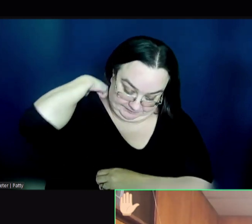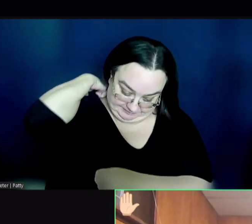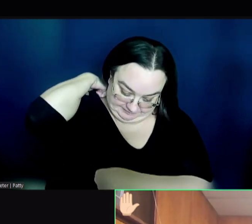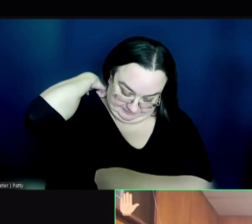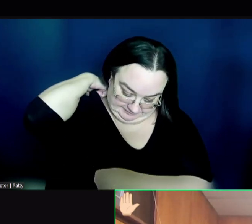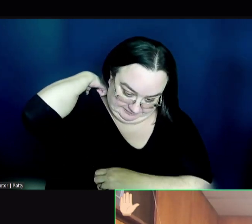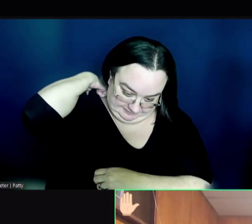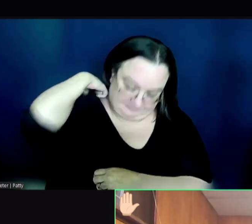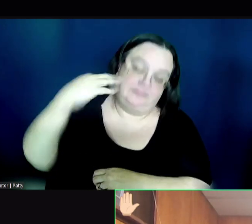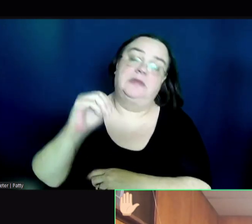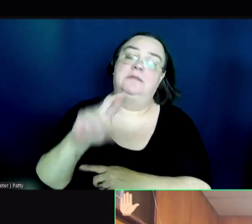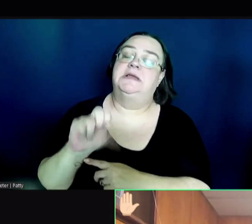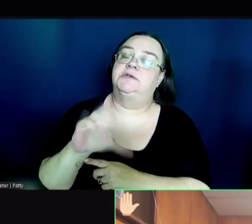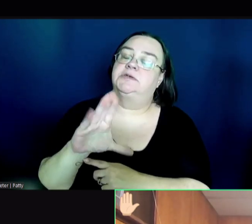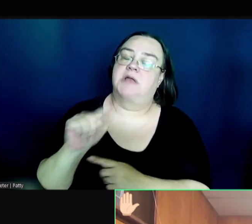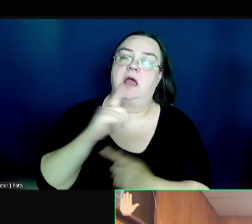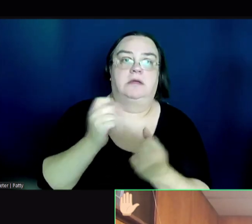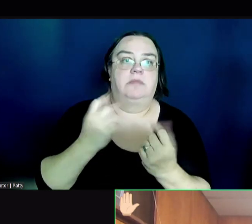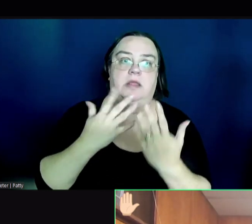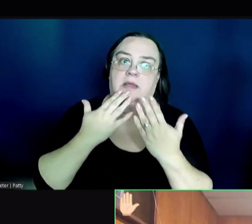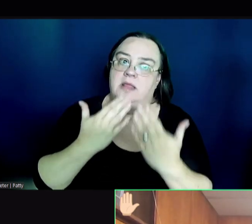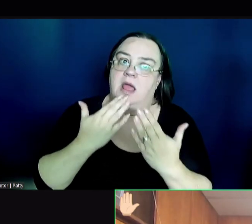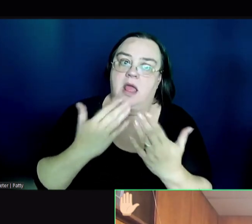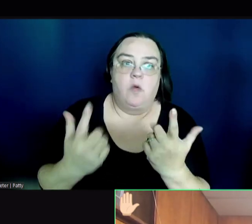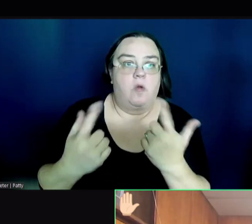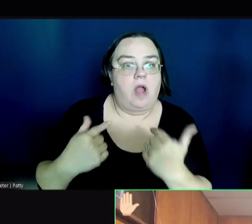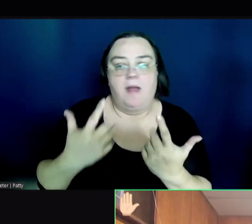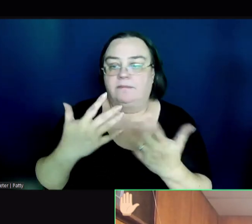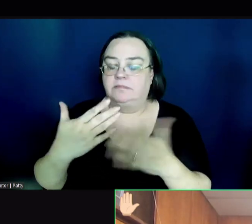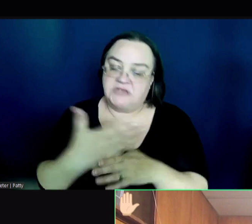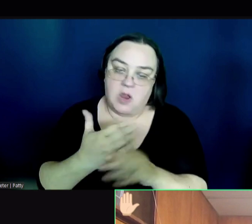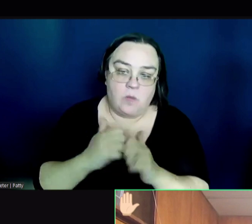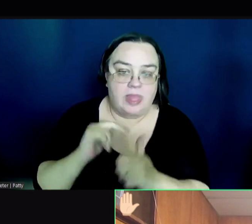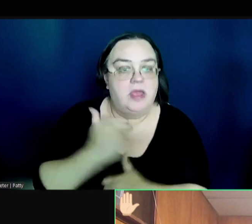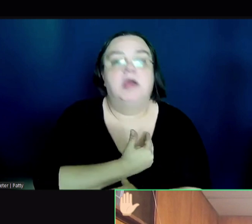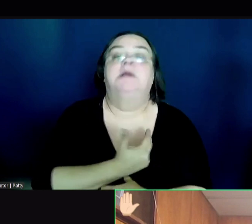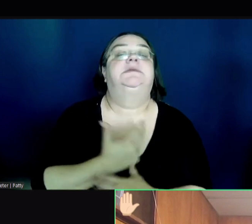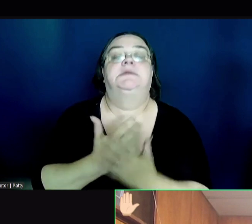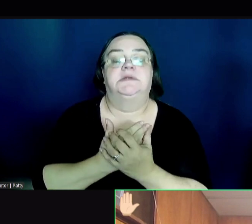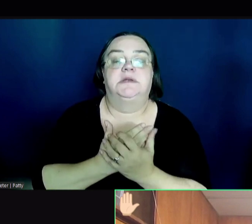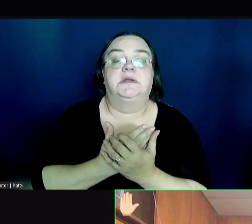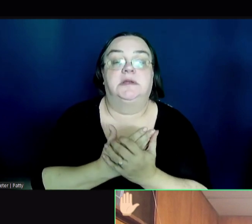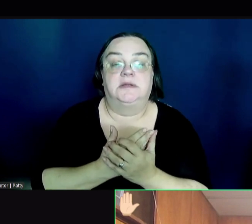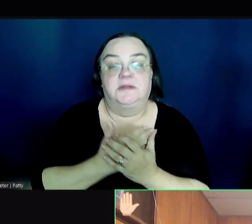Mr. Scott, thank you so much for coming to speak with us.